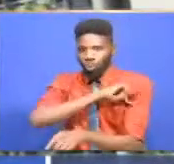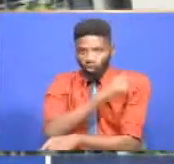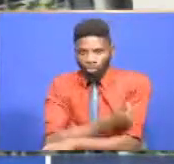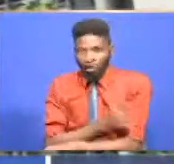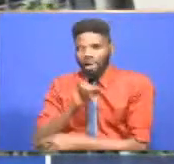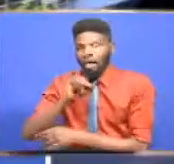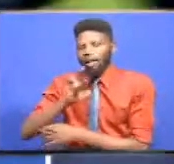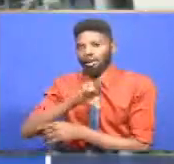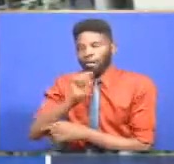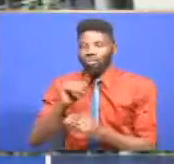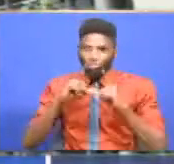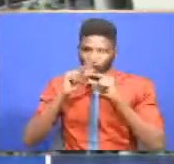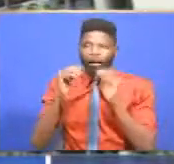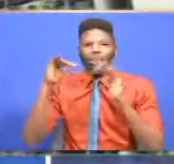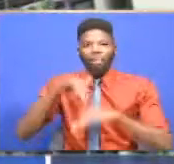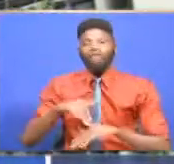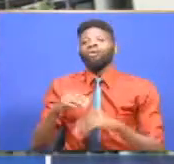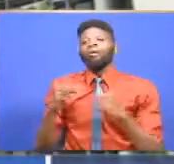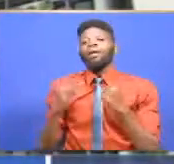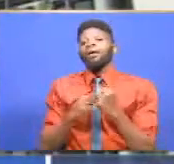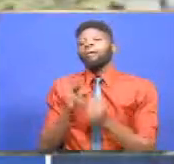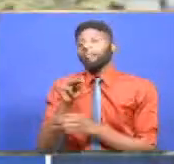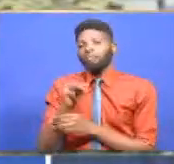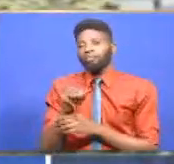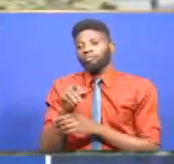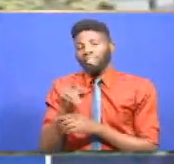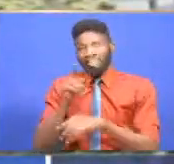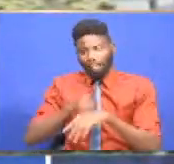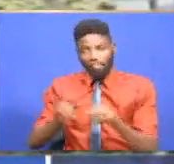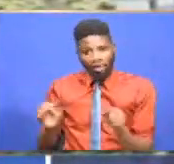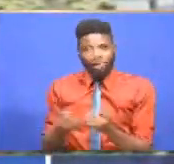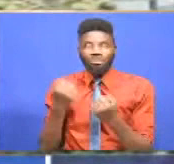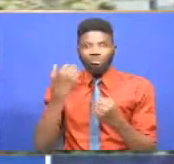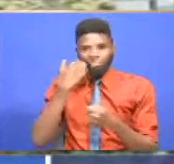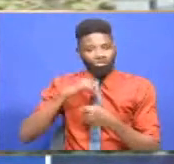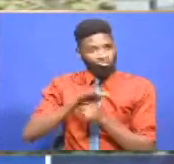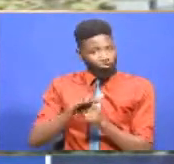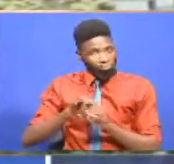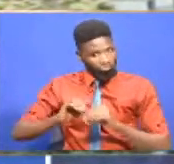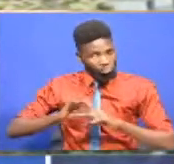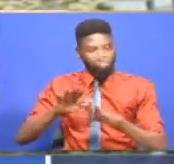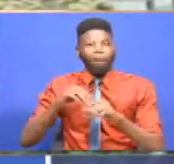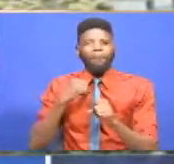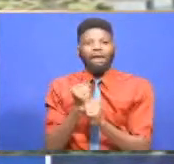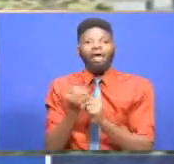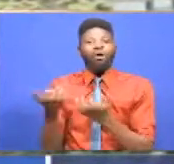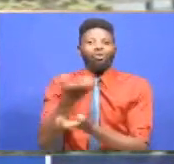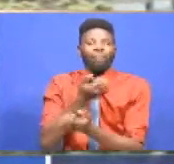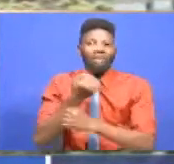shillings during the first 3 months of this year as the pandemic shattered economic activities.